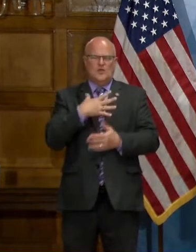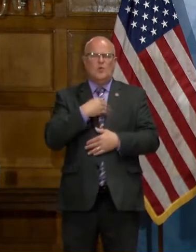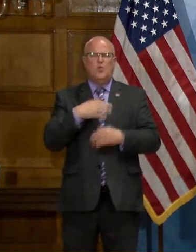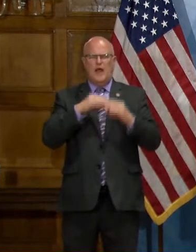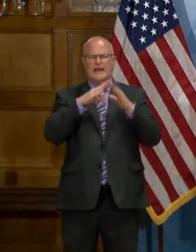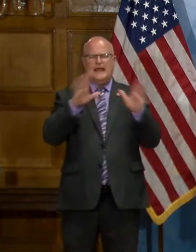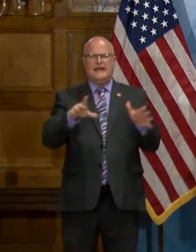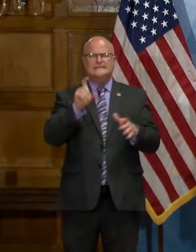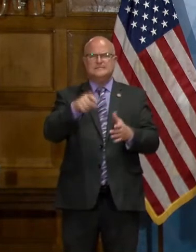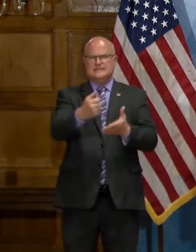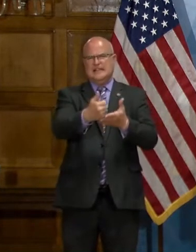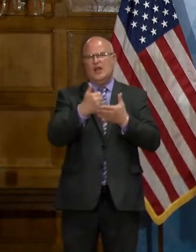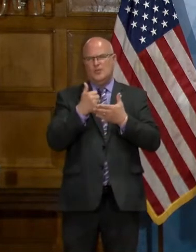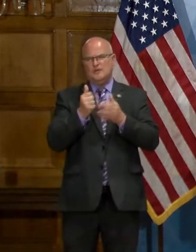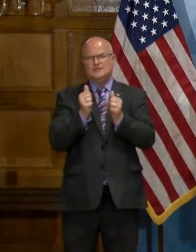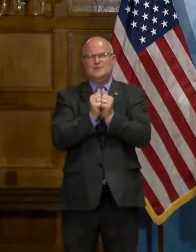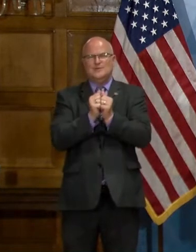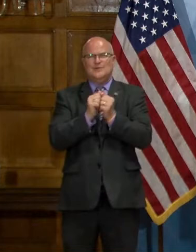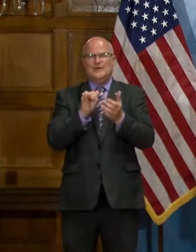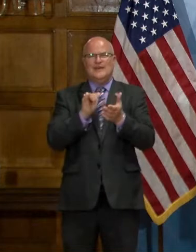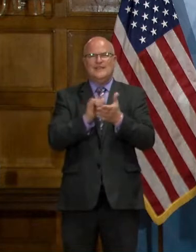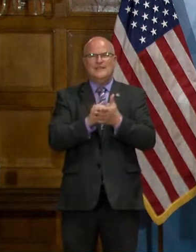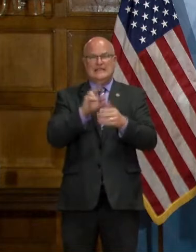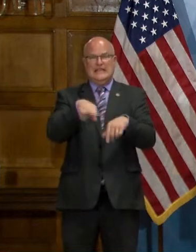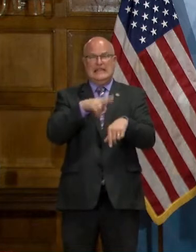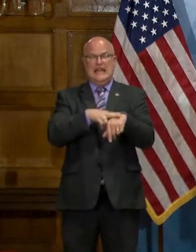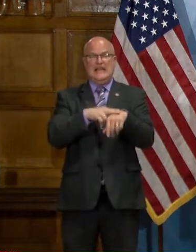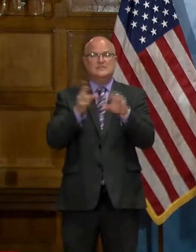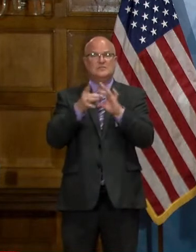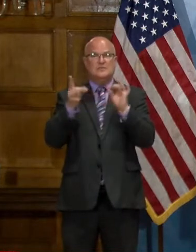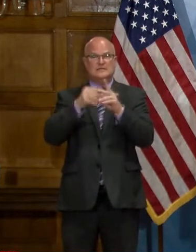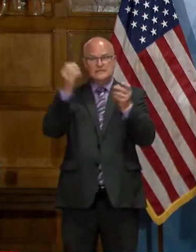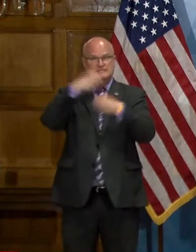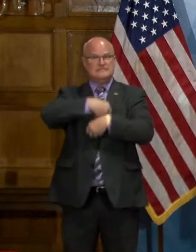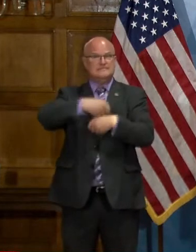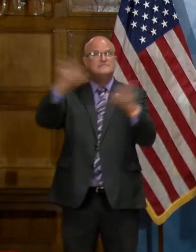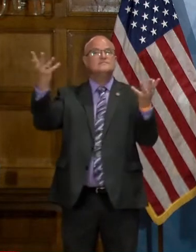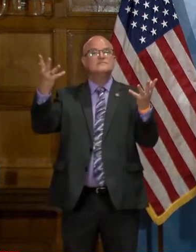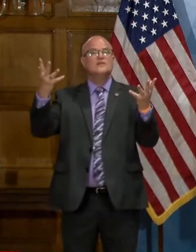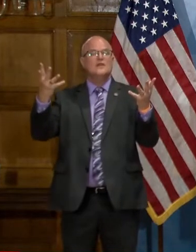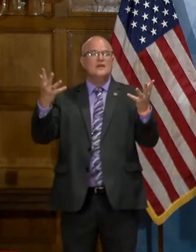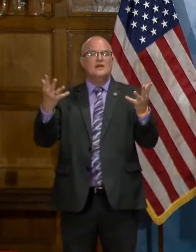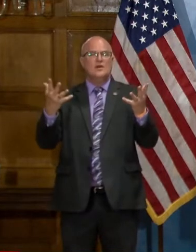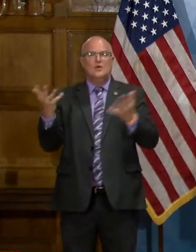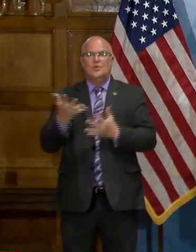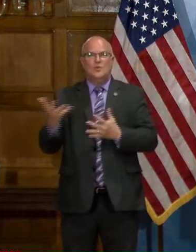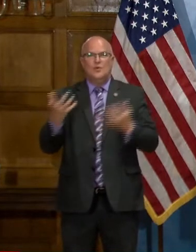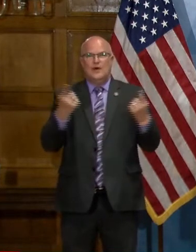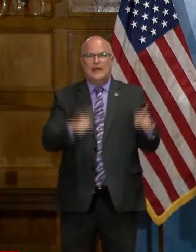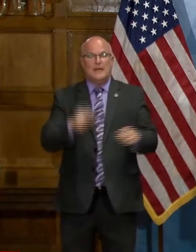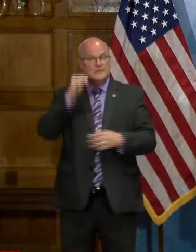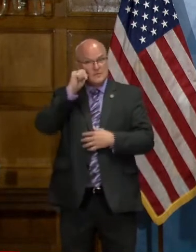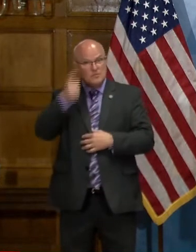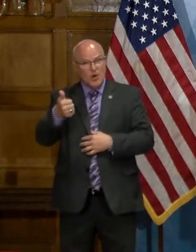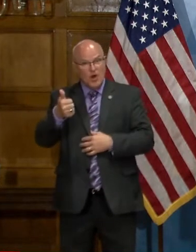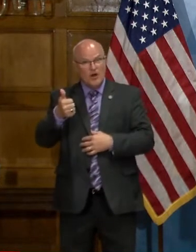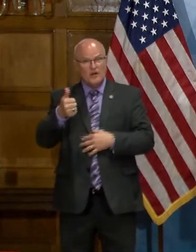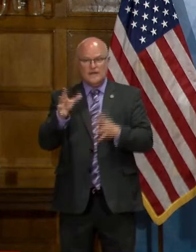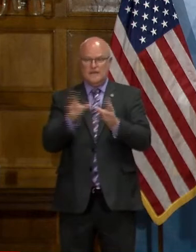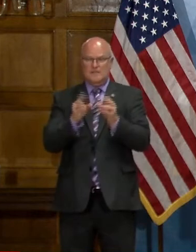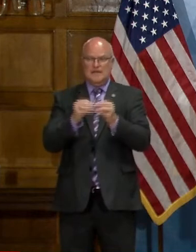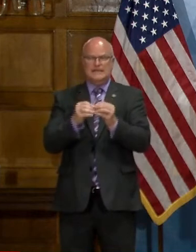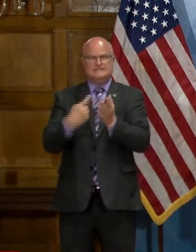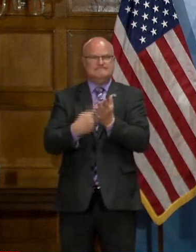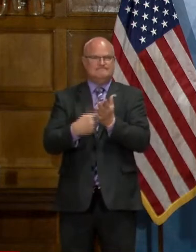House is going to have to help us out with the national messaging as to what happens tomorrow in the meetings and